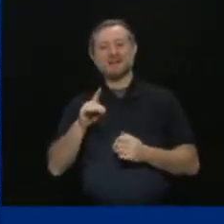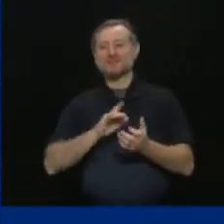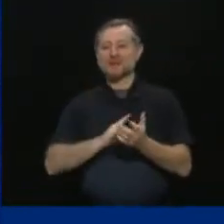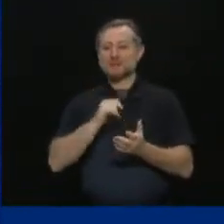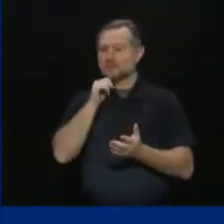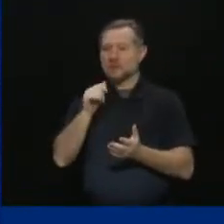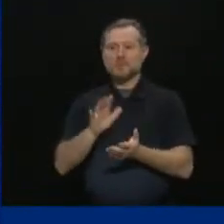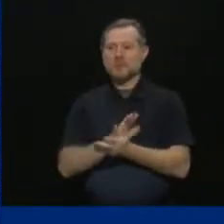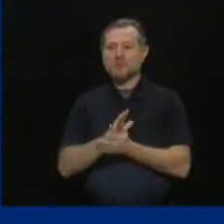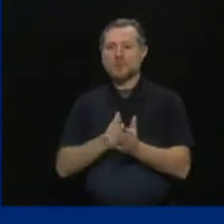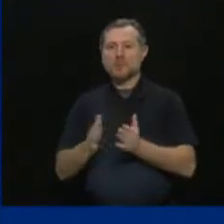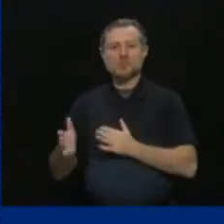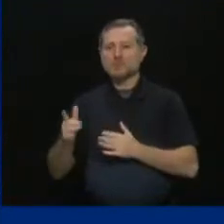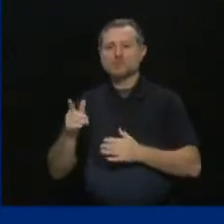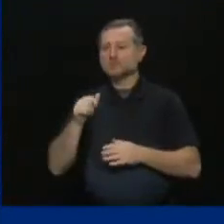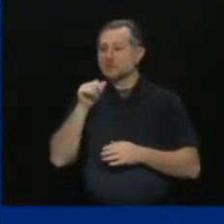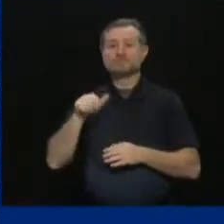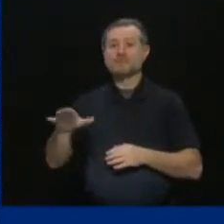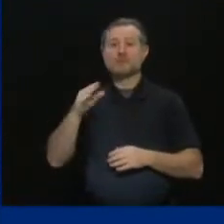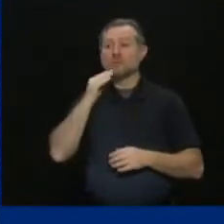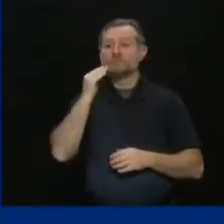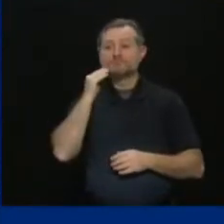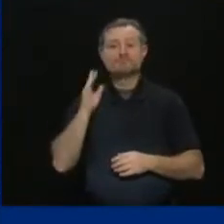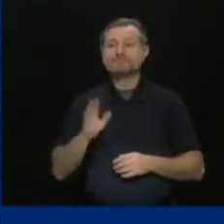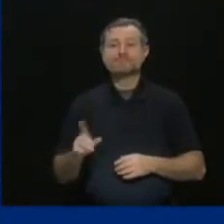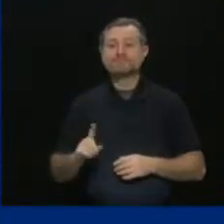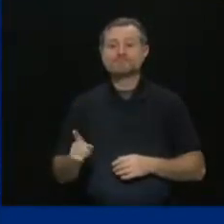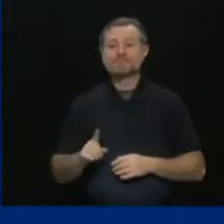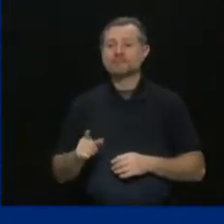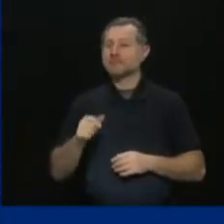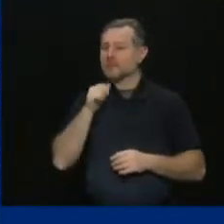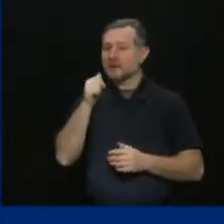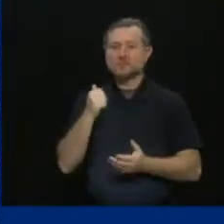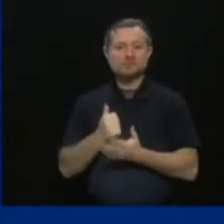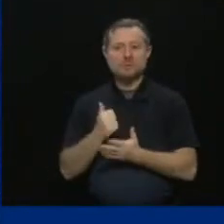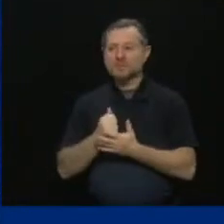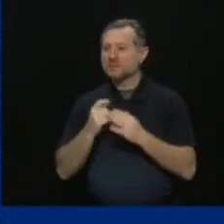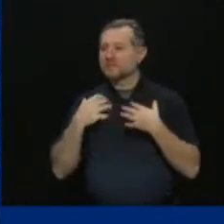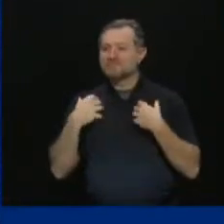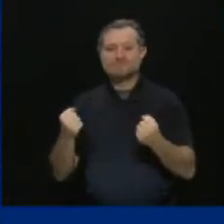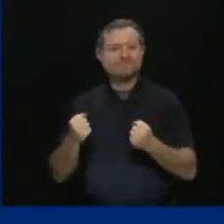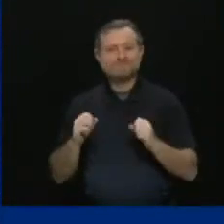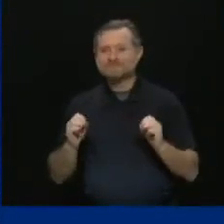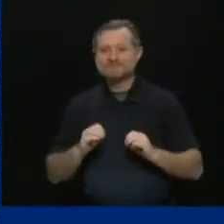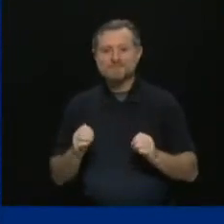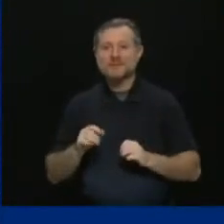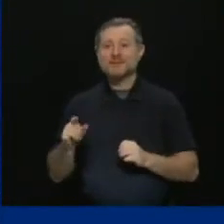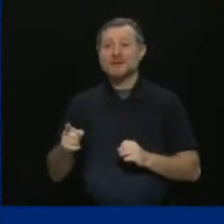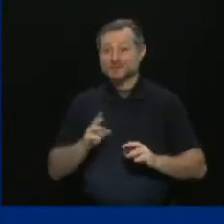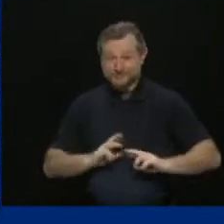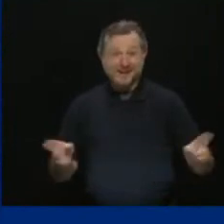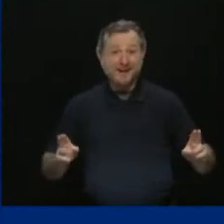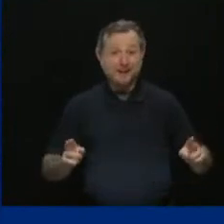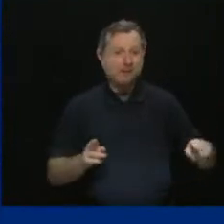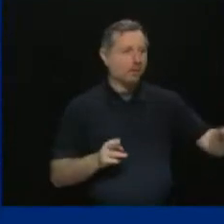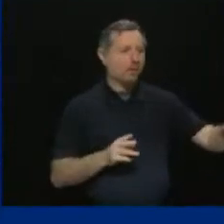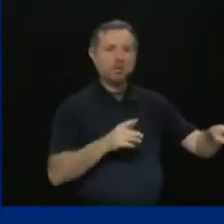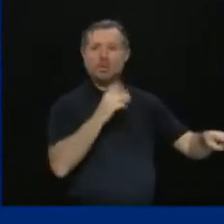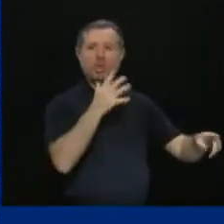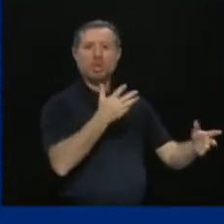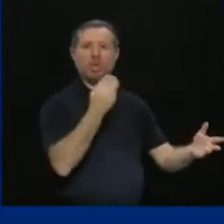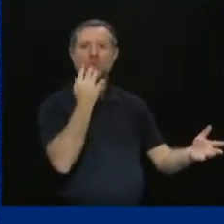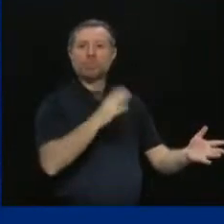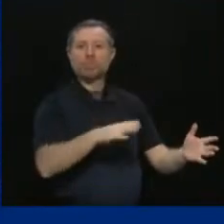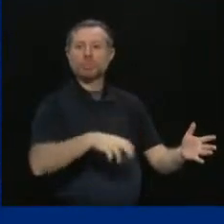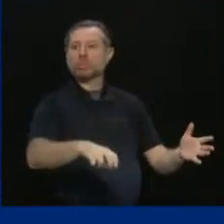So he didn't get the home that he thought he was going to be spending the next few months in recovery when he was ready to do it. And he went back. It